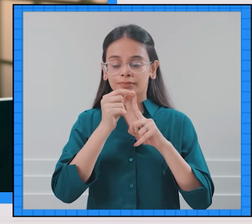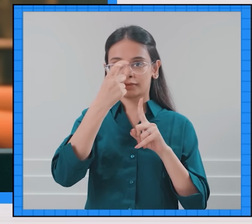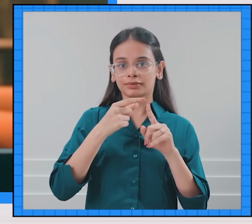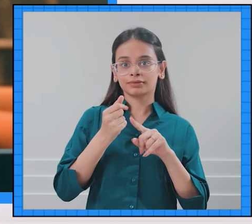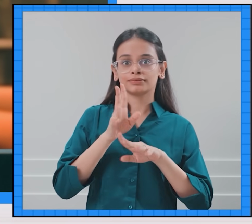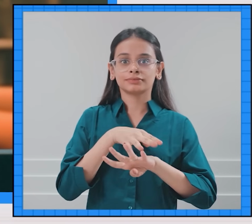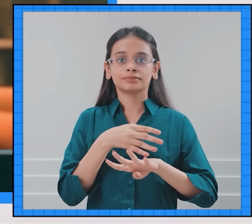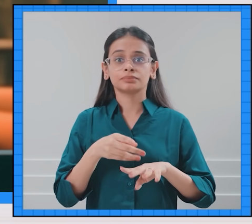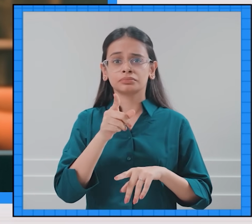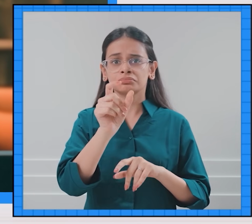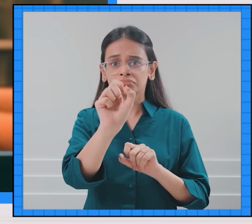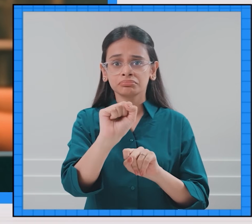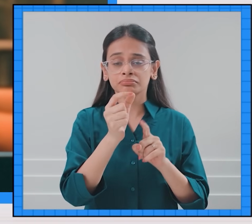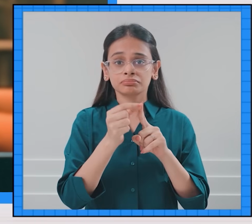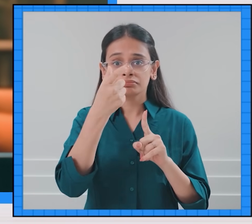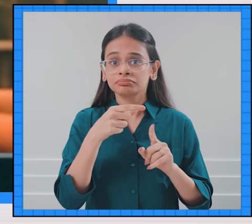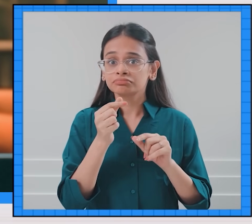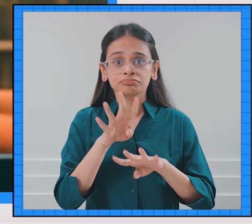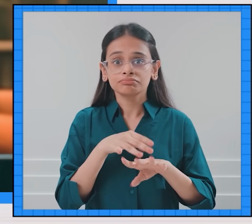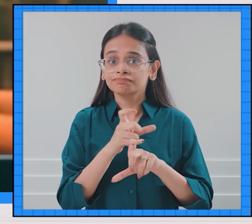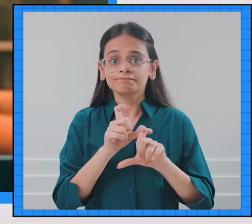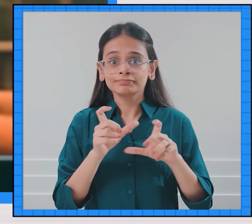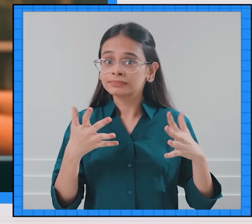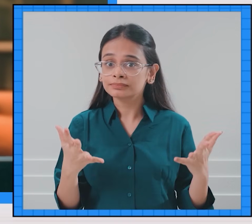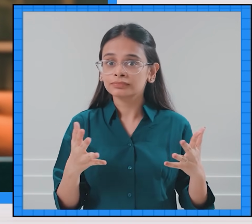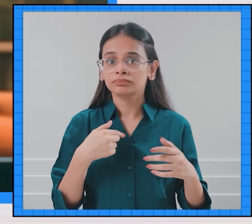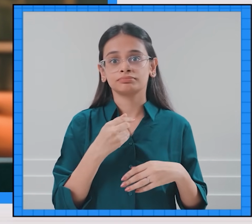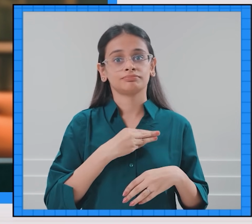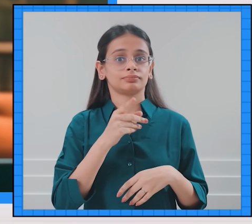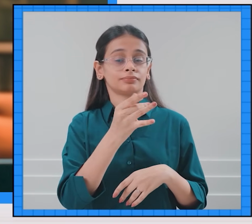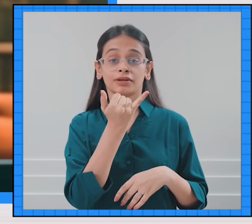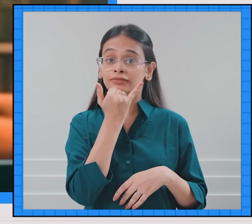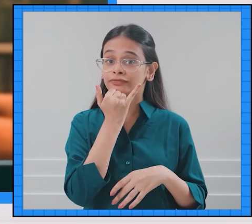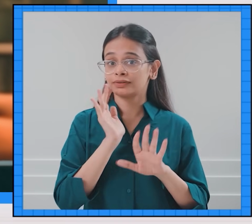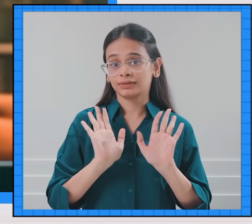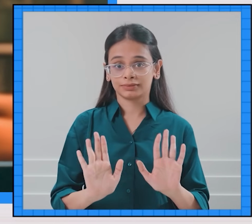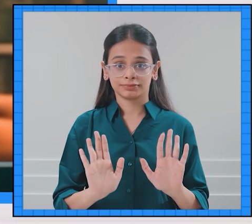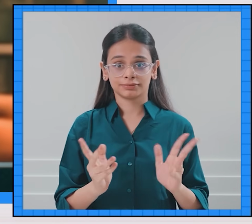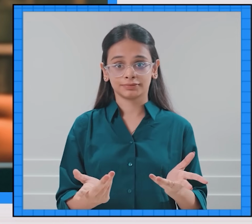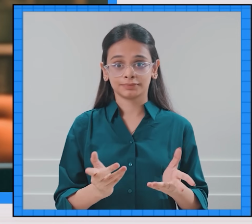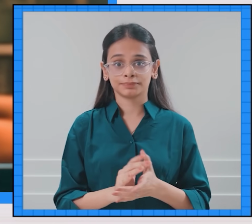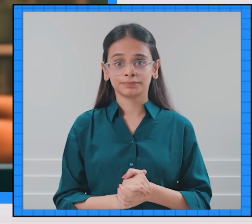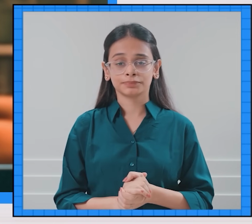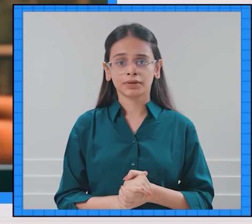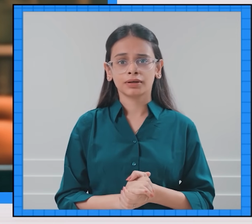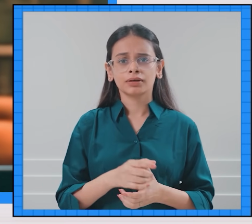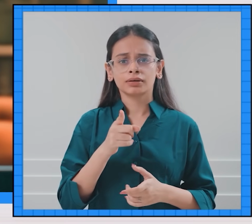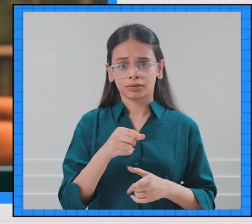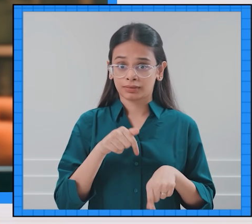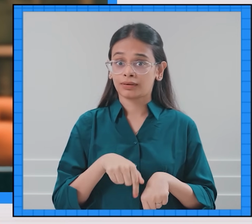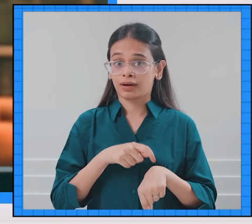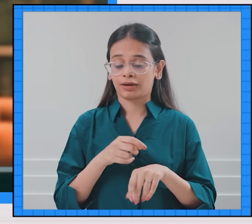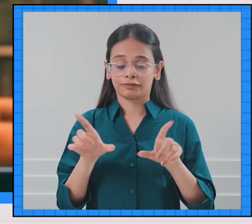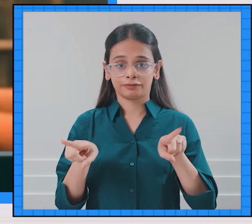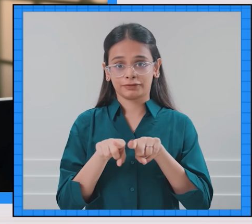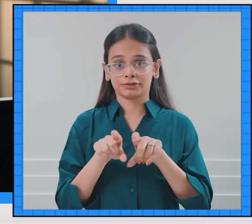markets. If your personal finance situation is not sorted, then I'm afraid you're starting your financial journey on the wrong note. And it's time